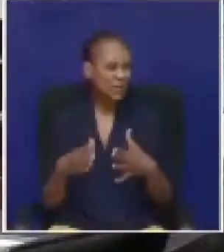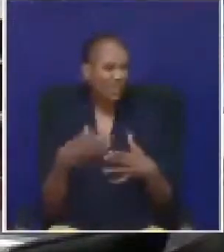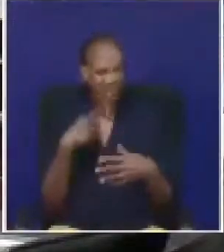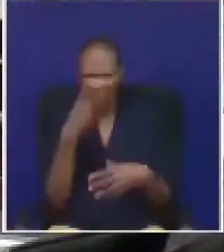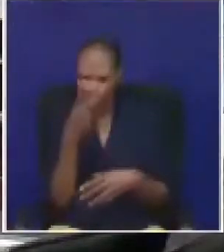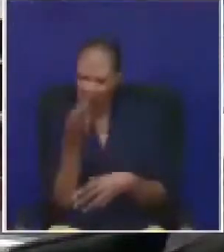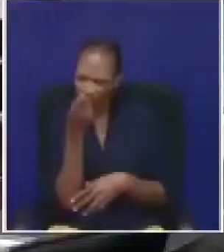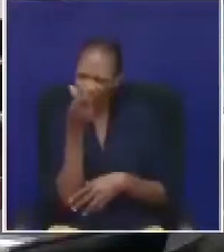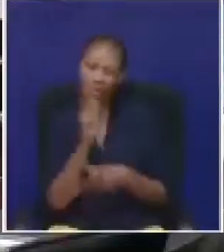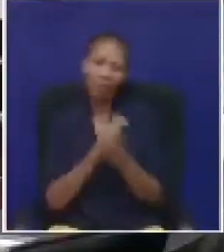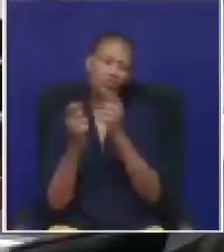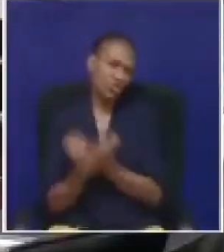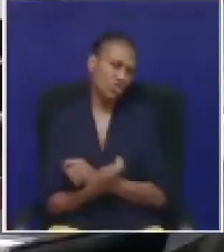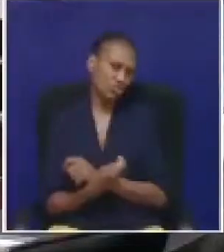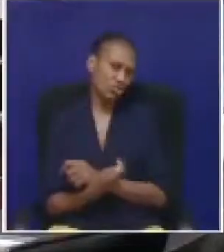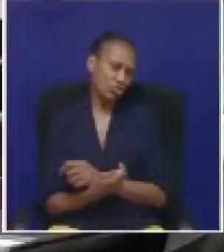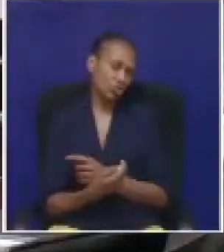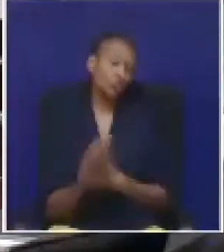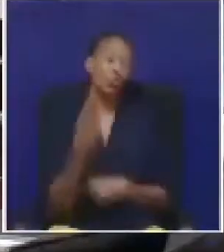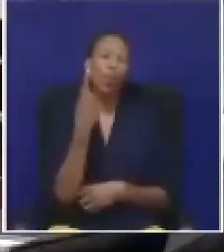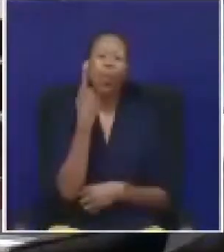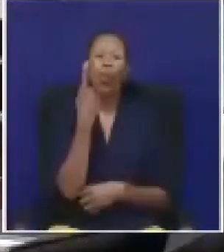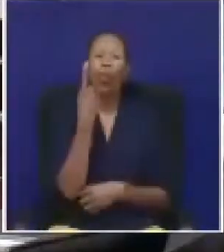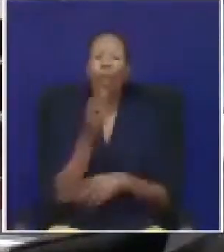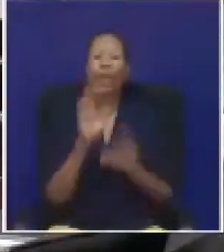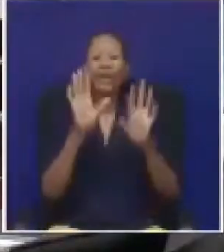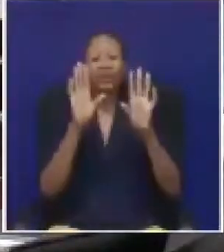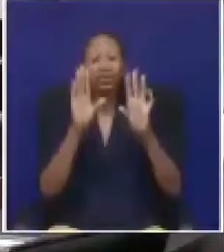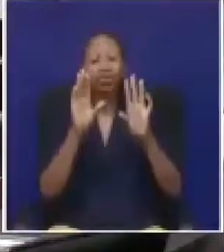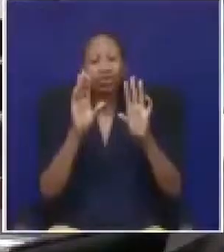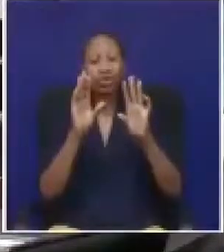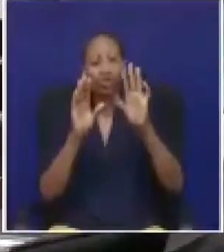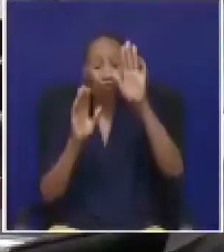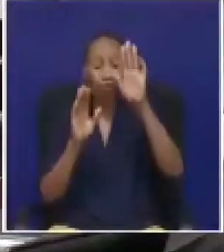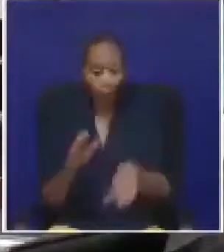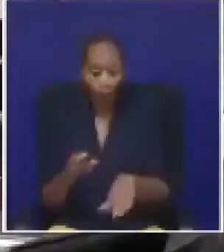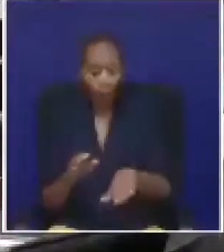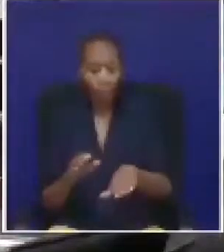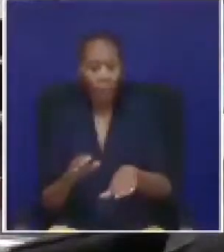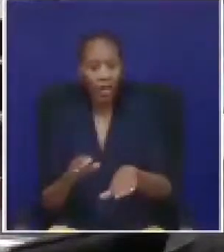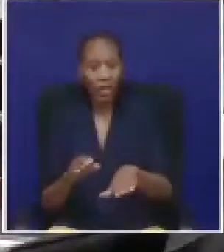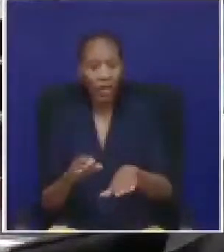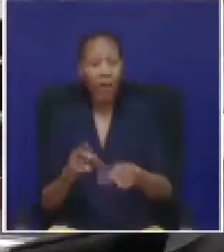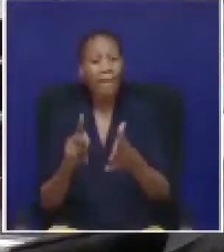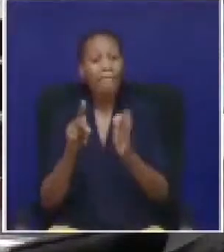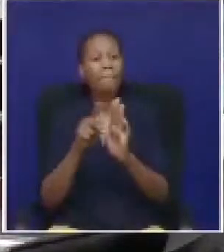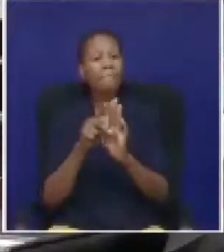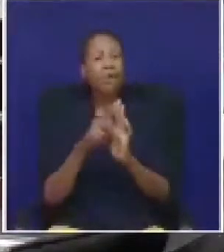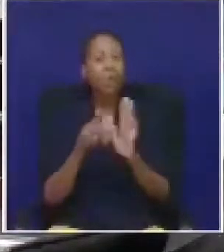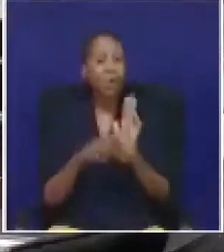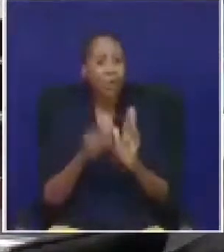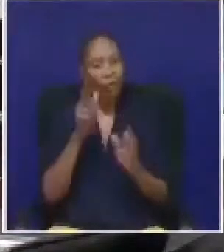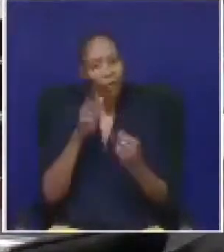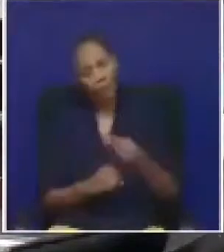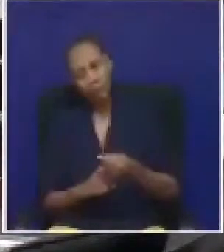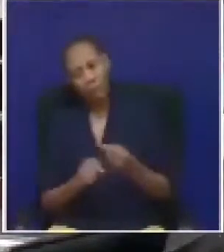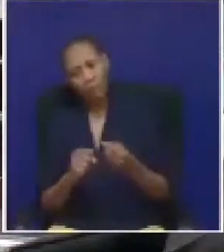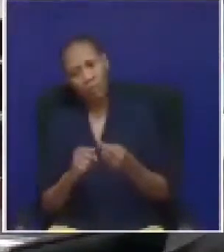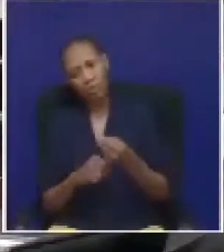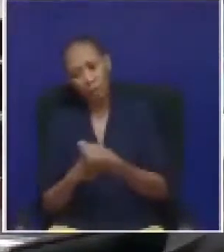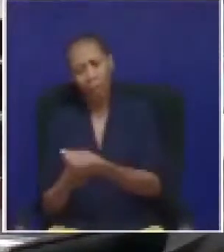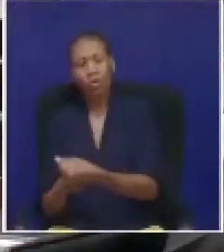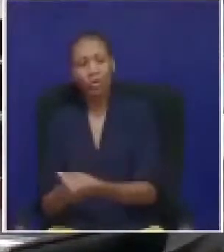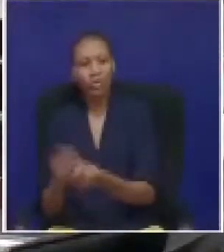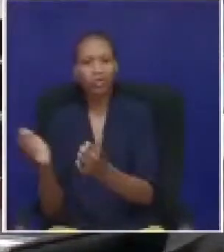change. The one-stop shop initiative that was intended to cut red tape and support small business is being held captive